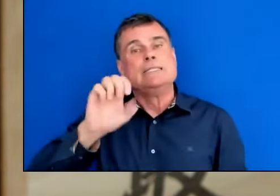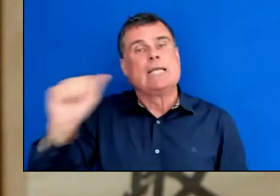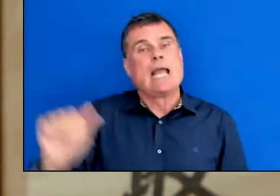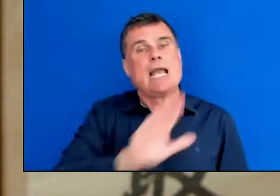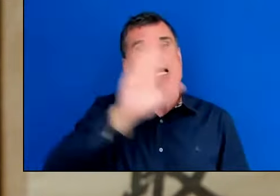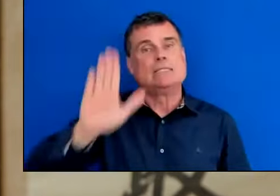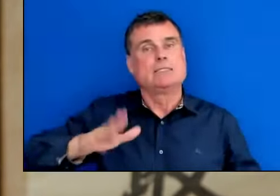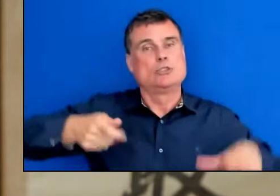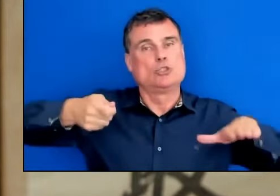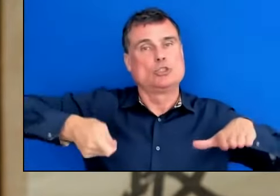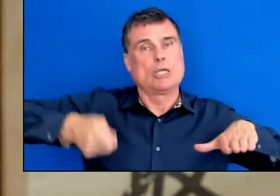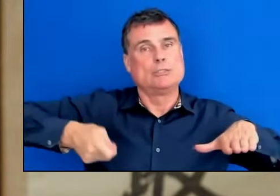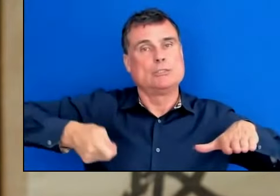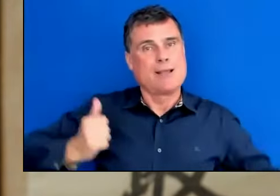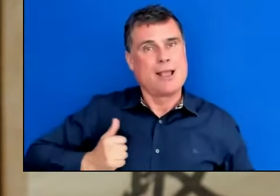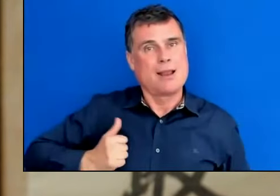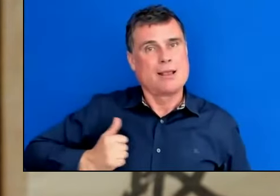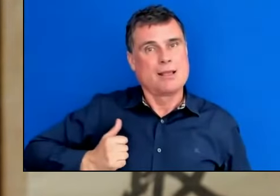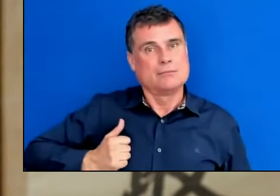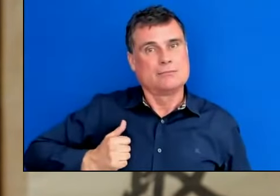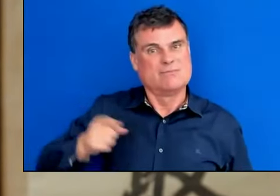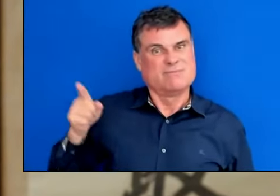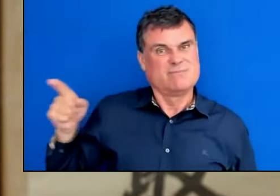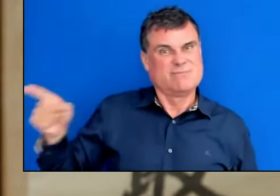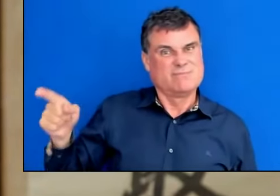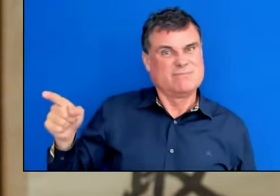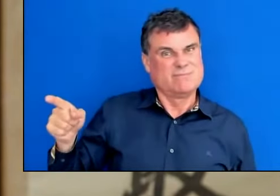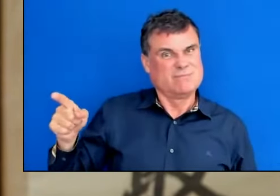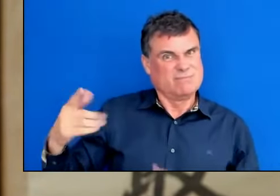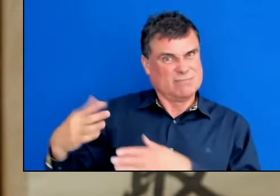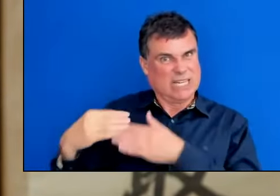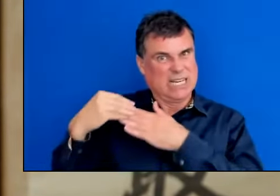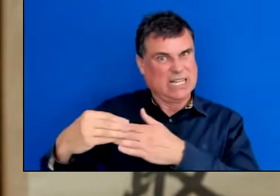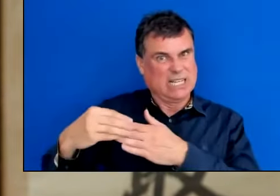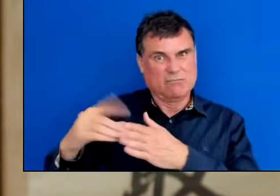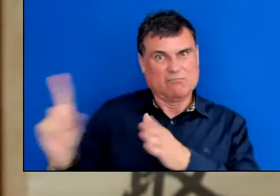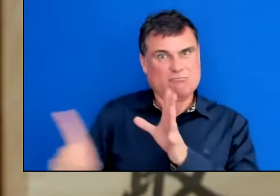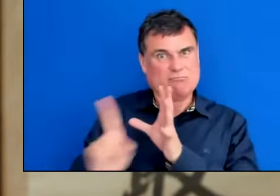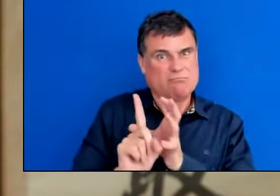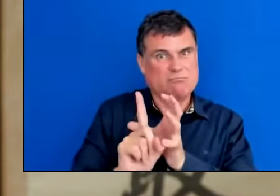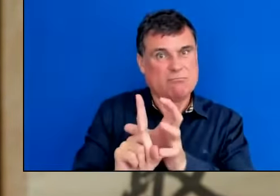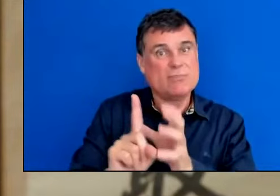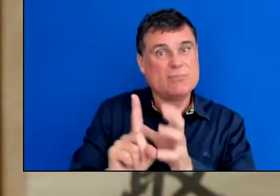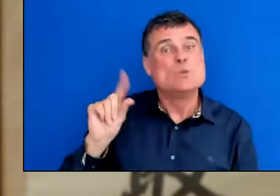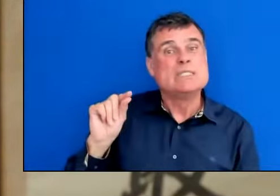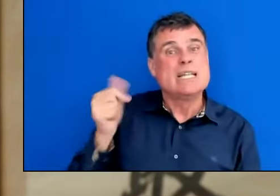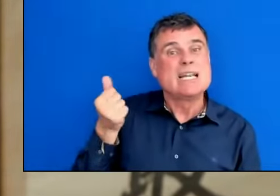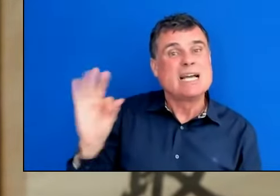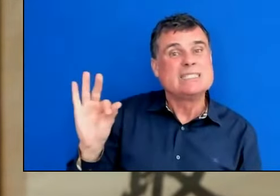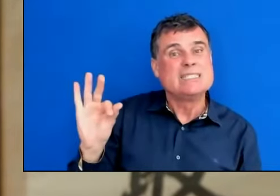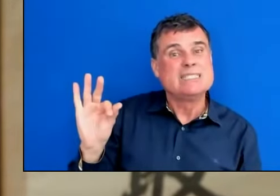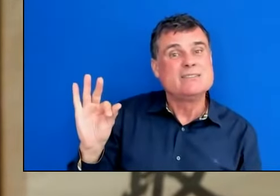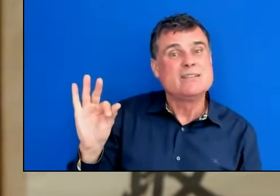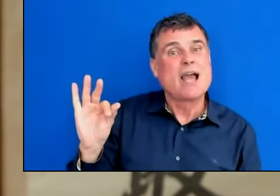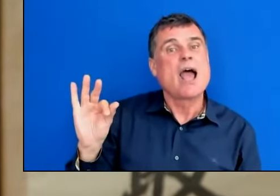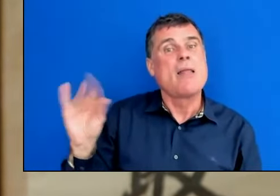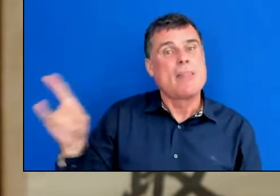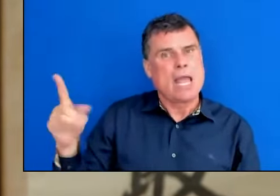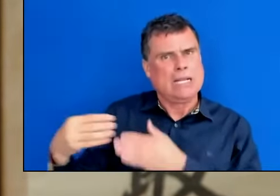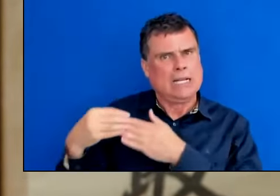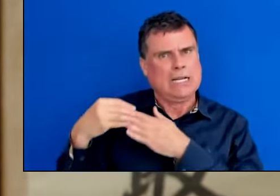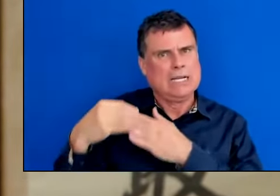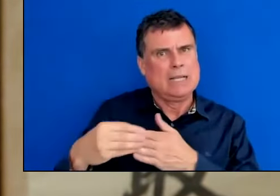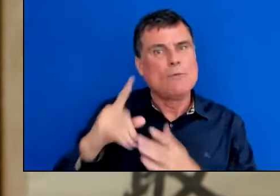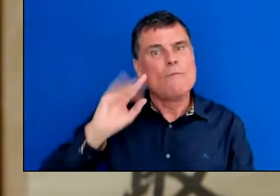in Canada who led the community consultations in 2019, along with Arthur Meakey, the lead on